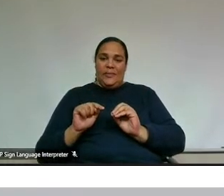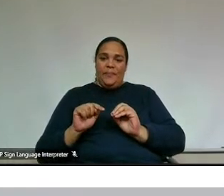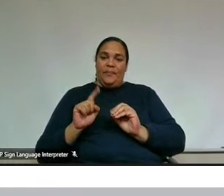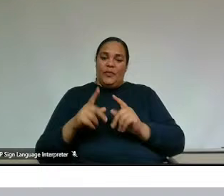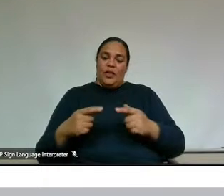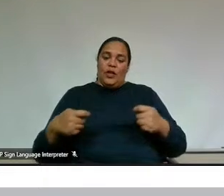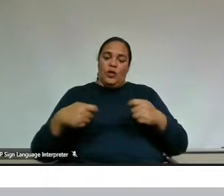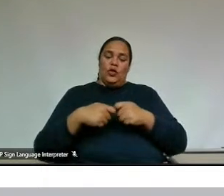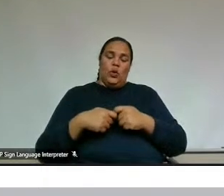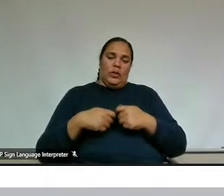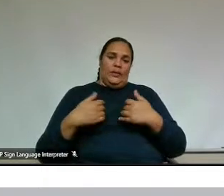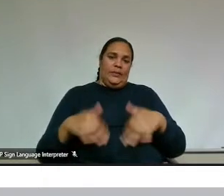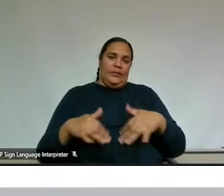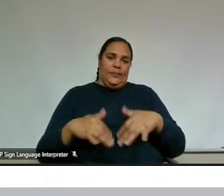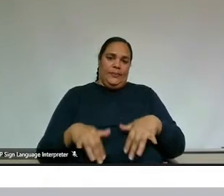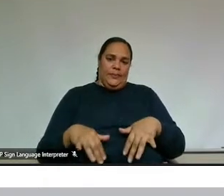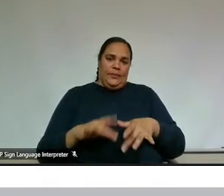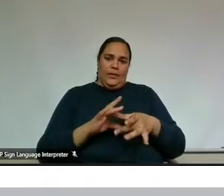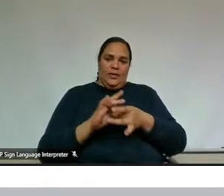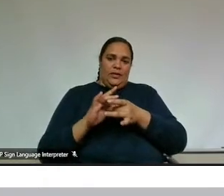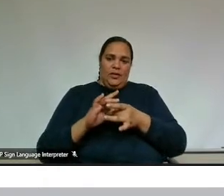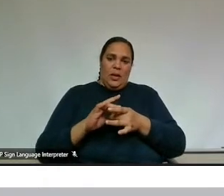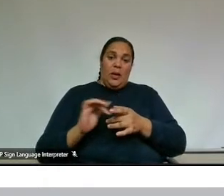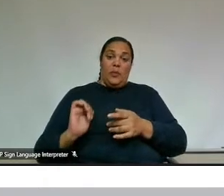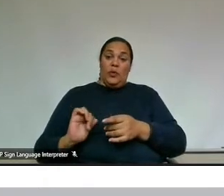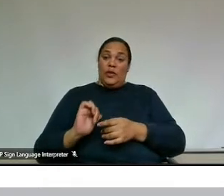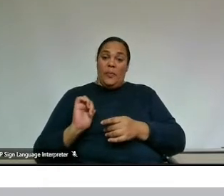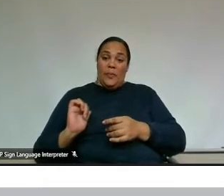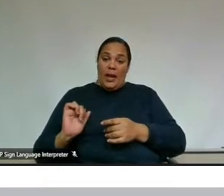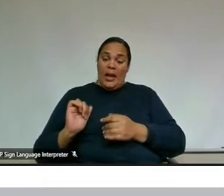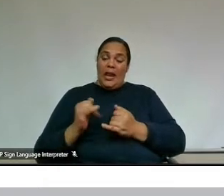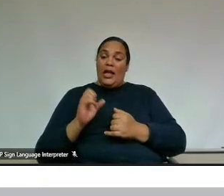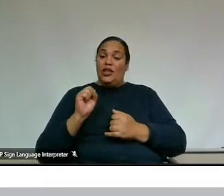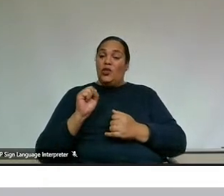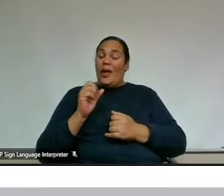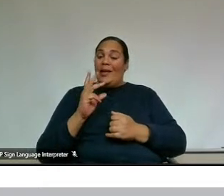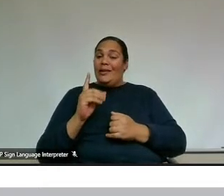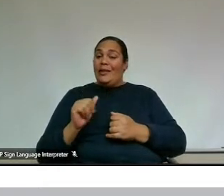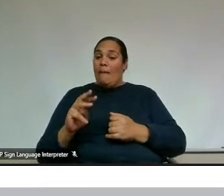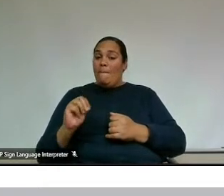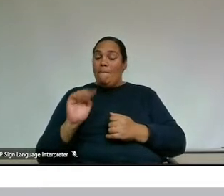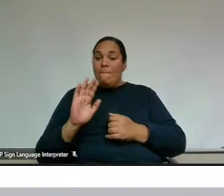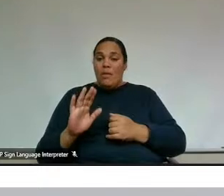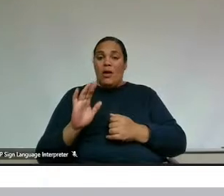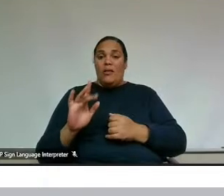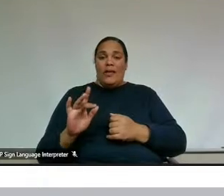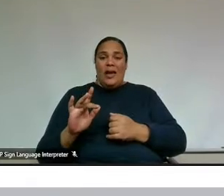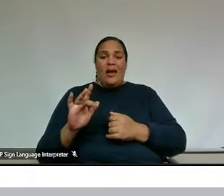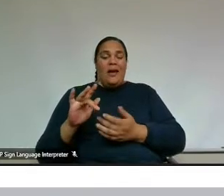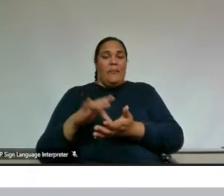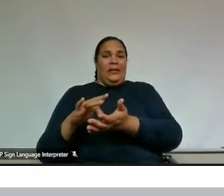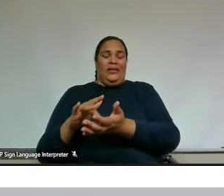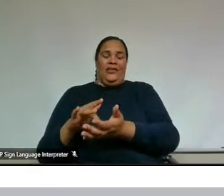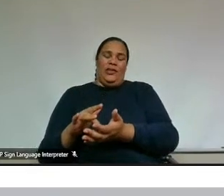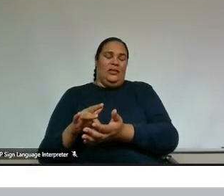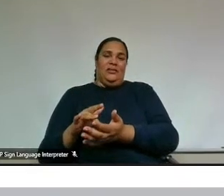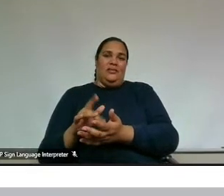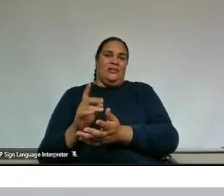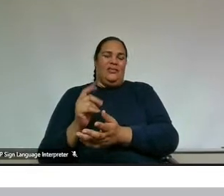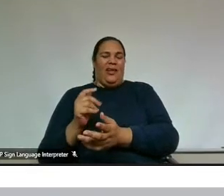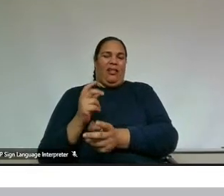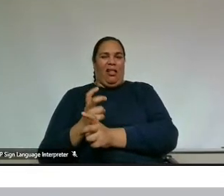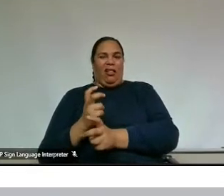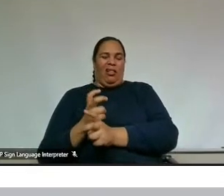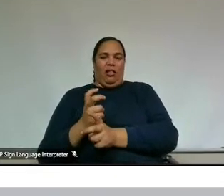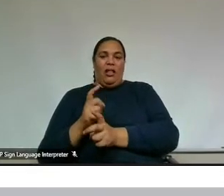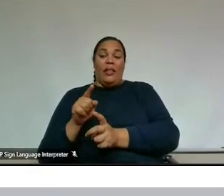joint significance. A municipality like Swellendam is in an awkward position. This is the